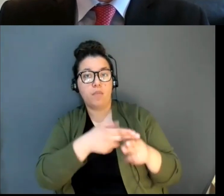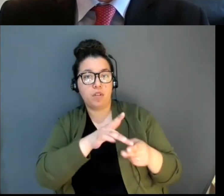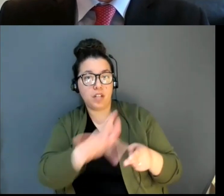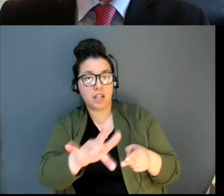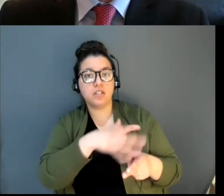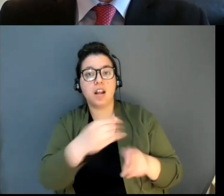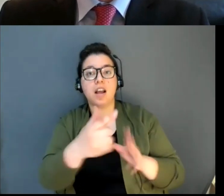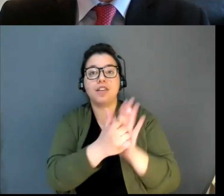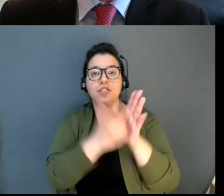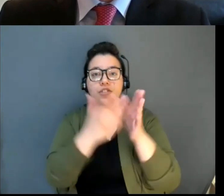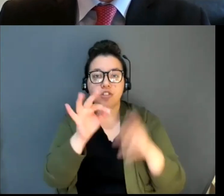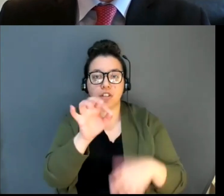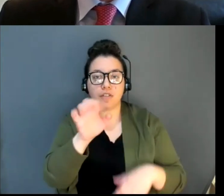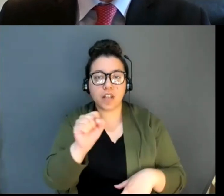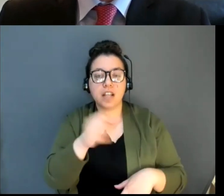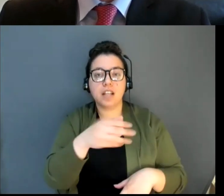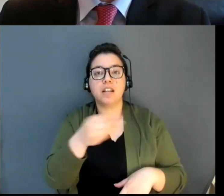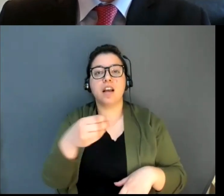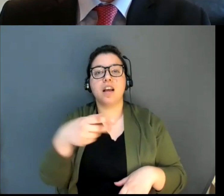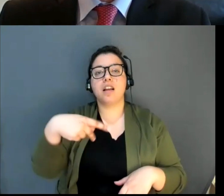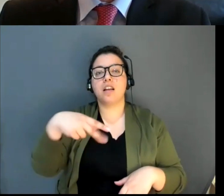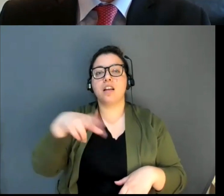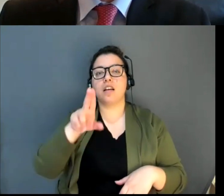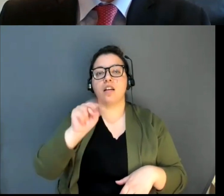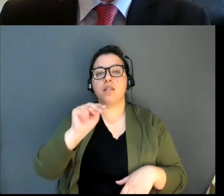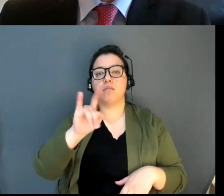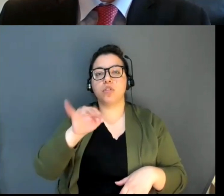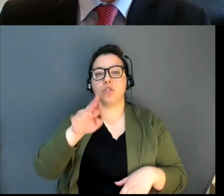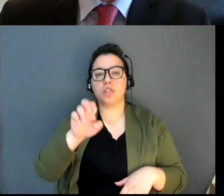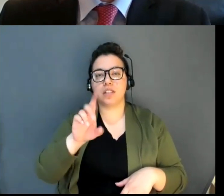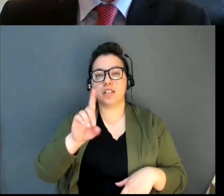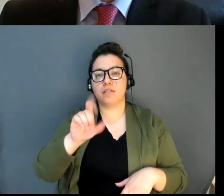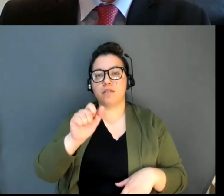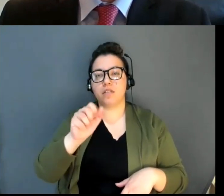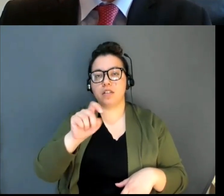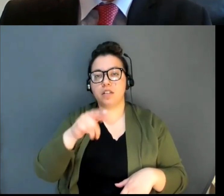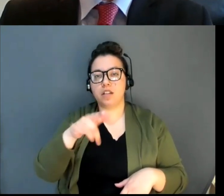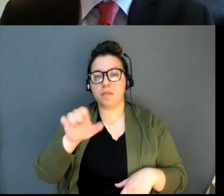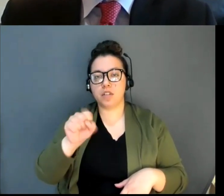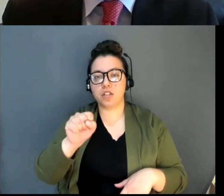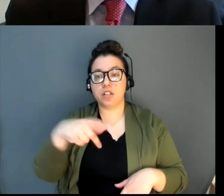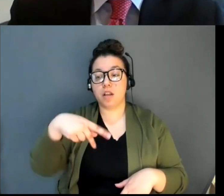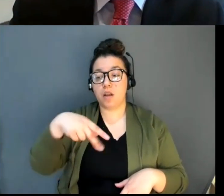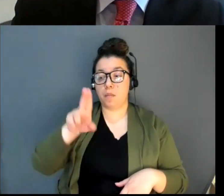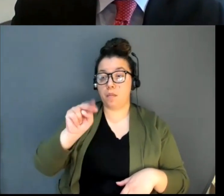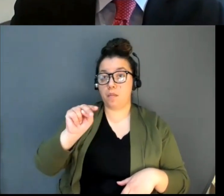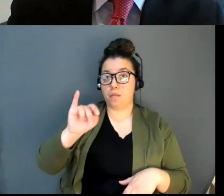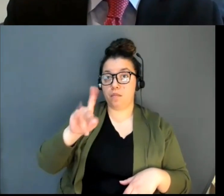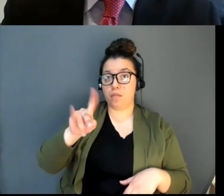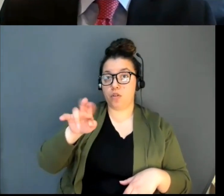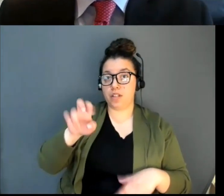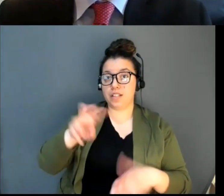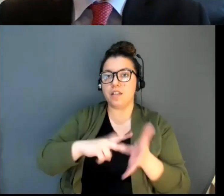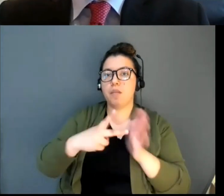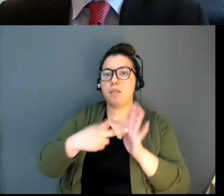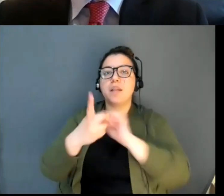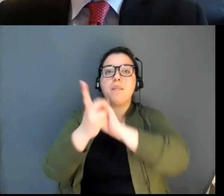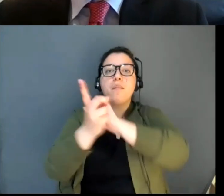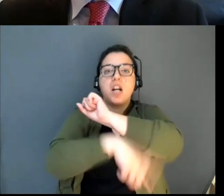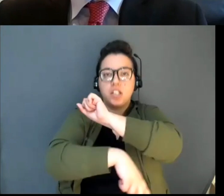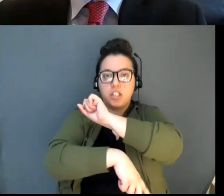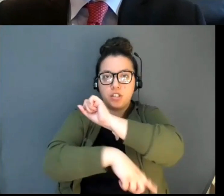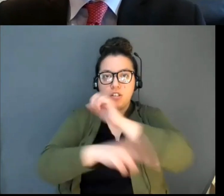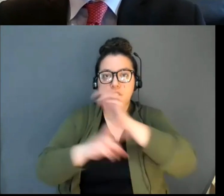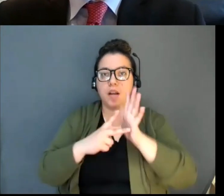Punitive damages stems from the word punish. And so we're punishing that person for anonymously posting bad